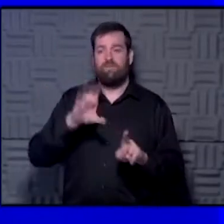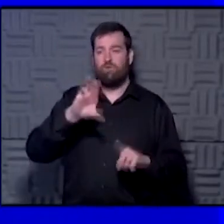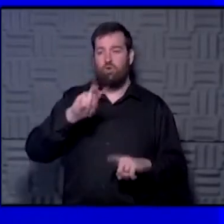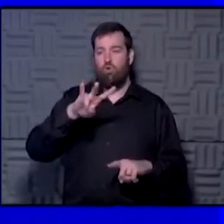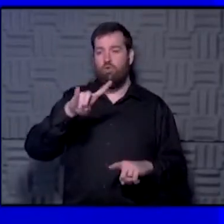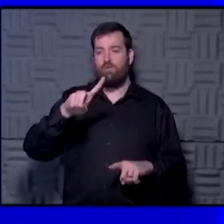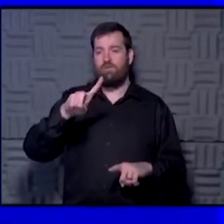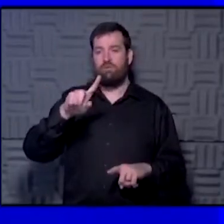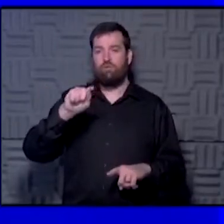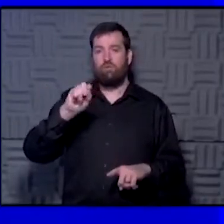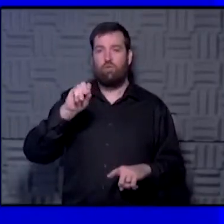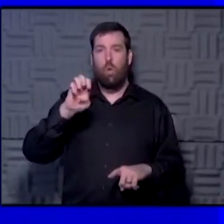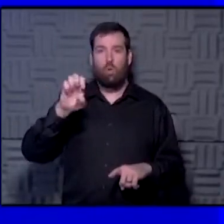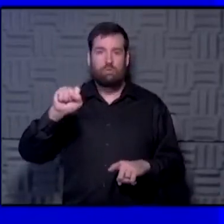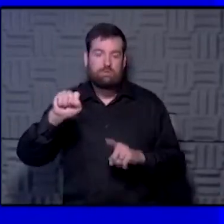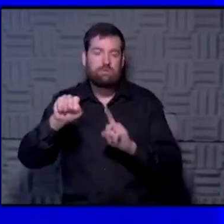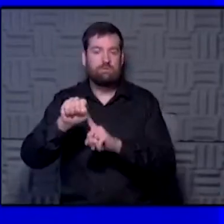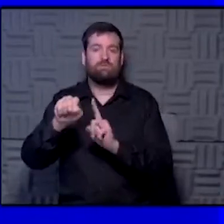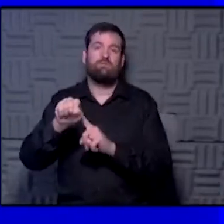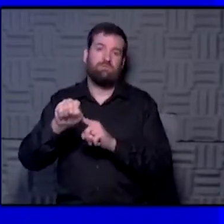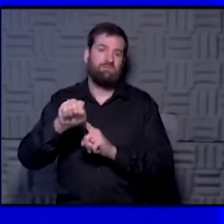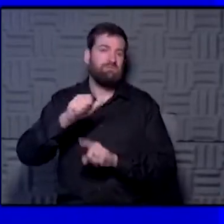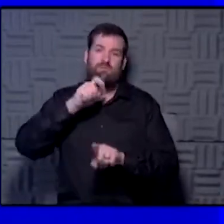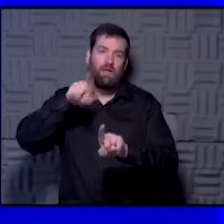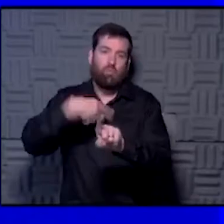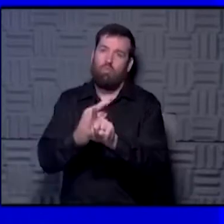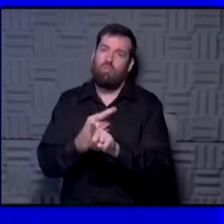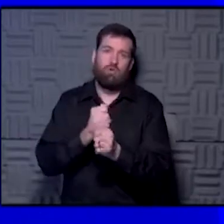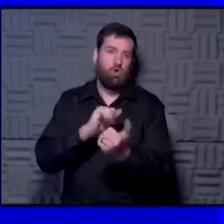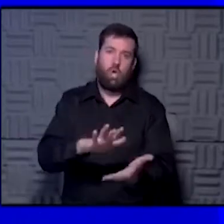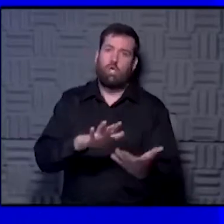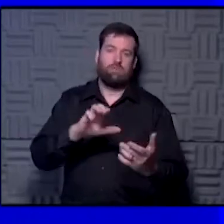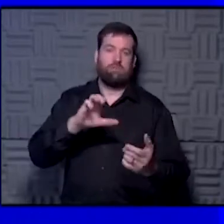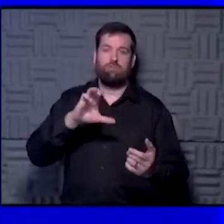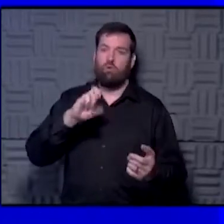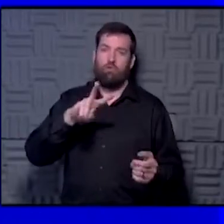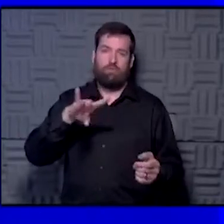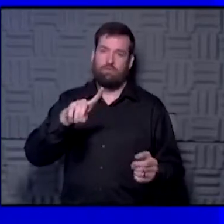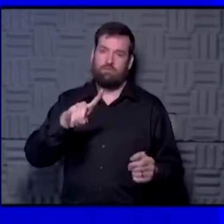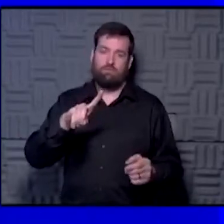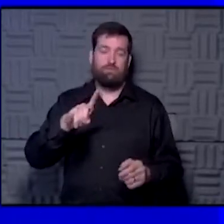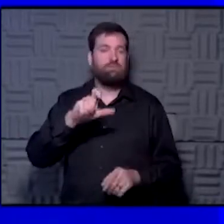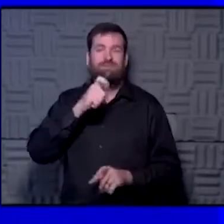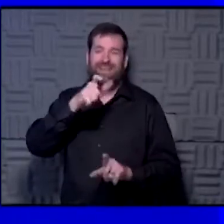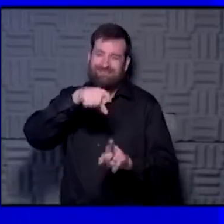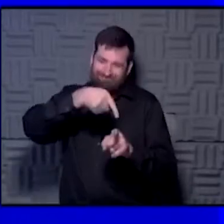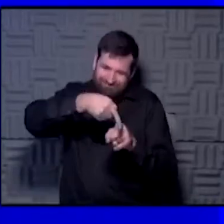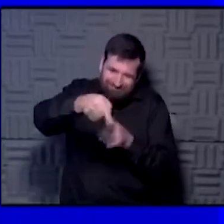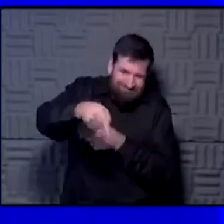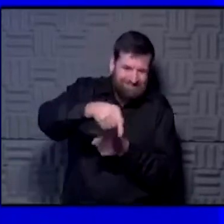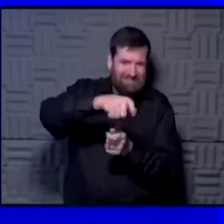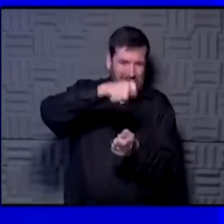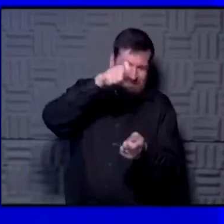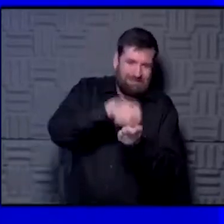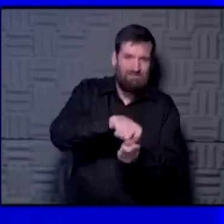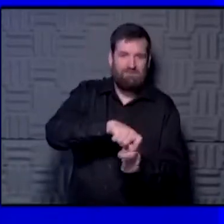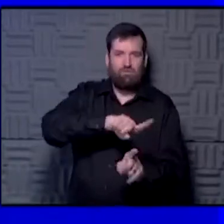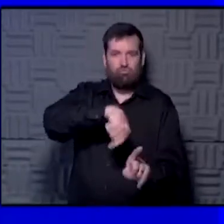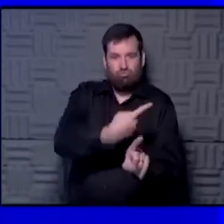toes, or pernio as it's called, has other causes as well. So a lot of these things are not specific or pathognomonic